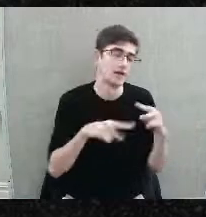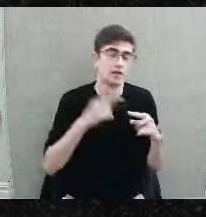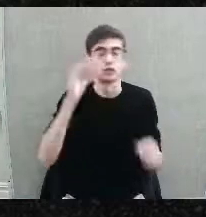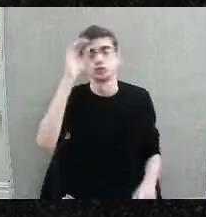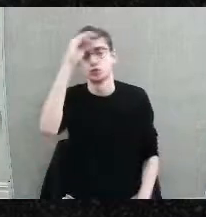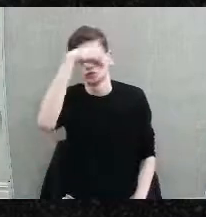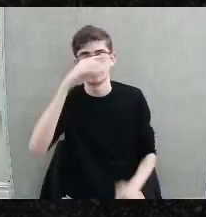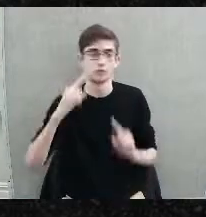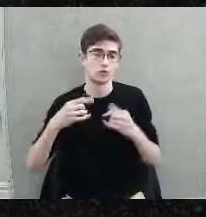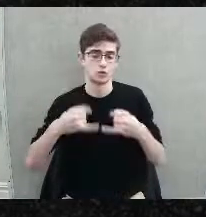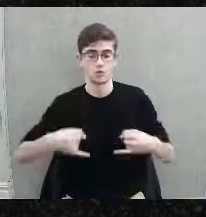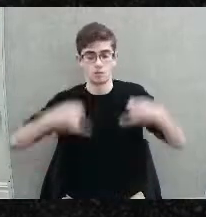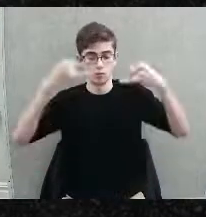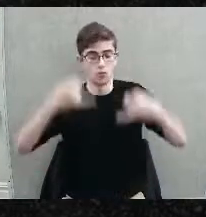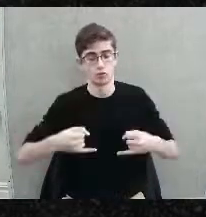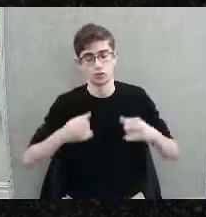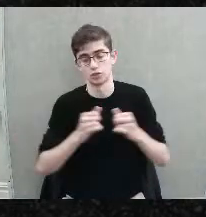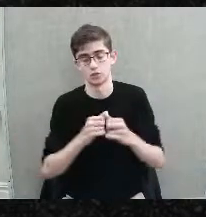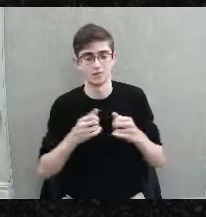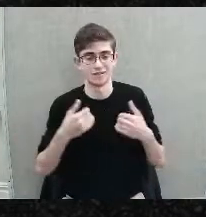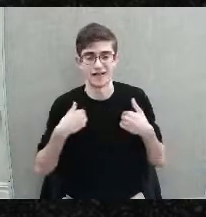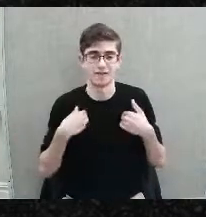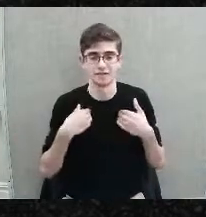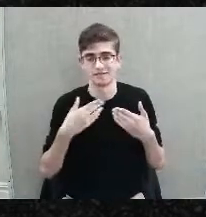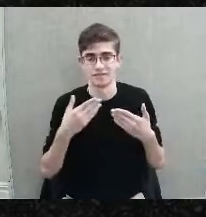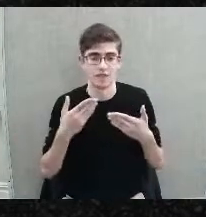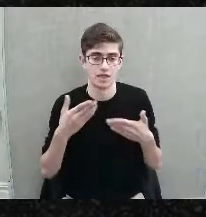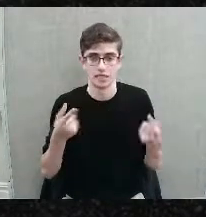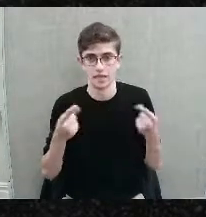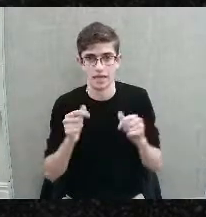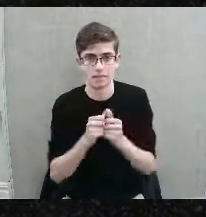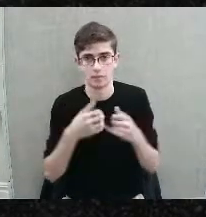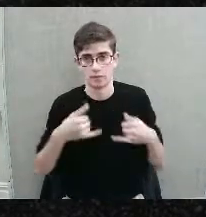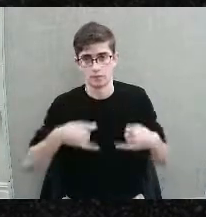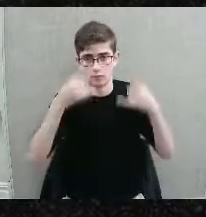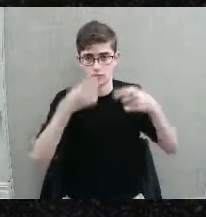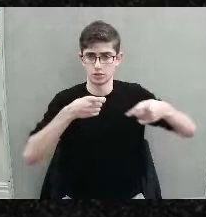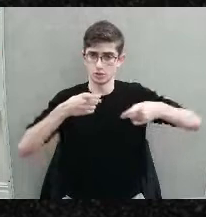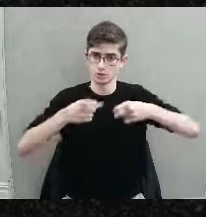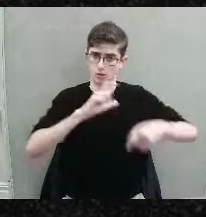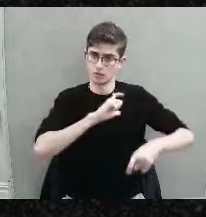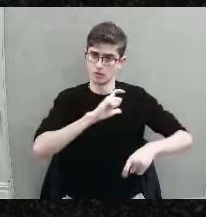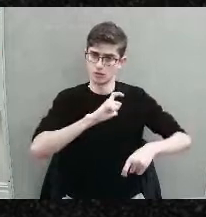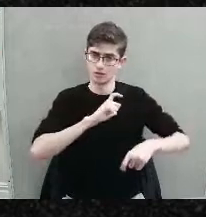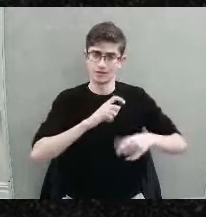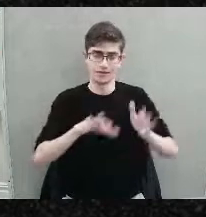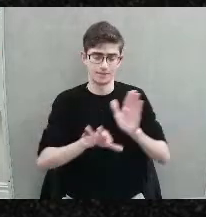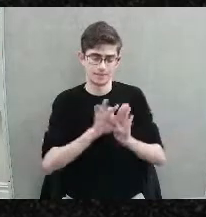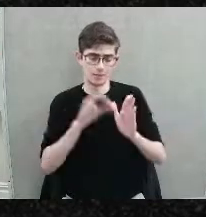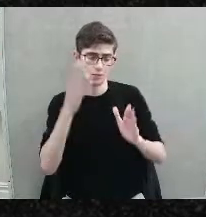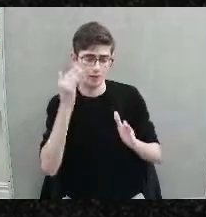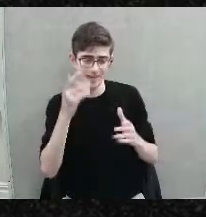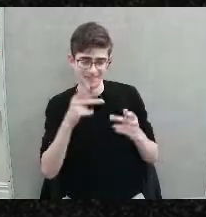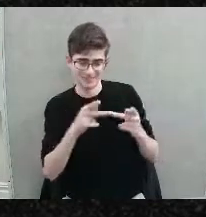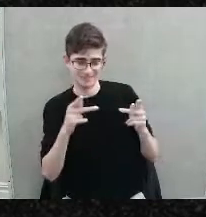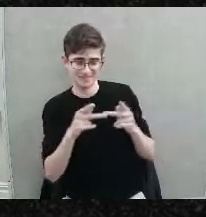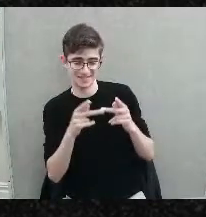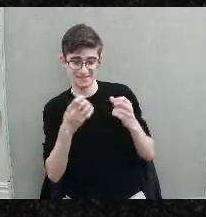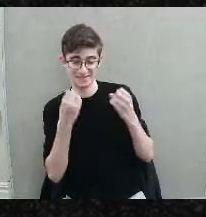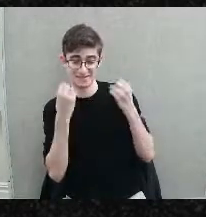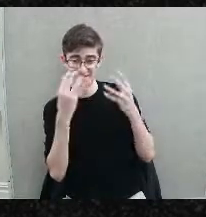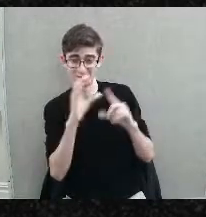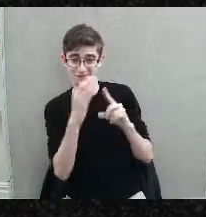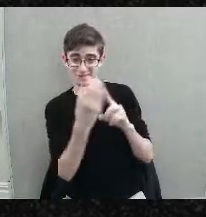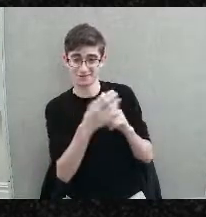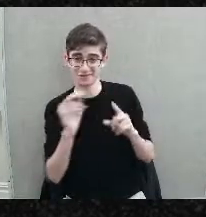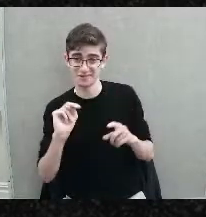pulled with border control. You know, I think he picks that in particular because it's a site where multicultural